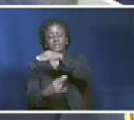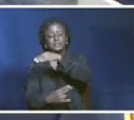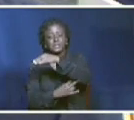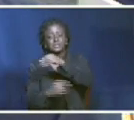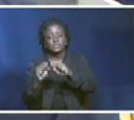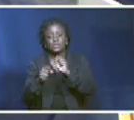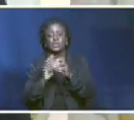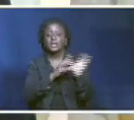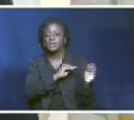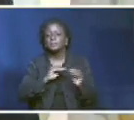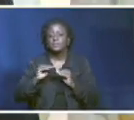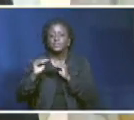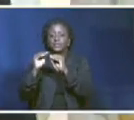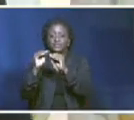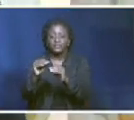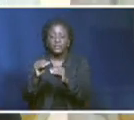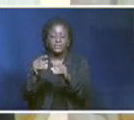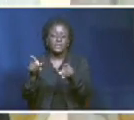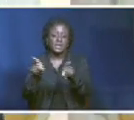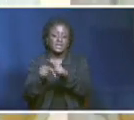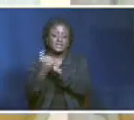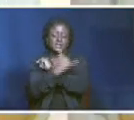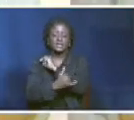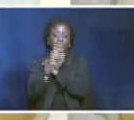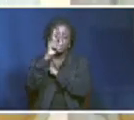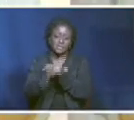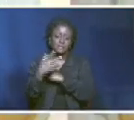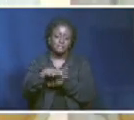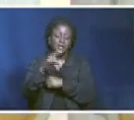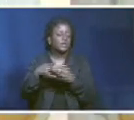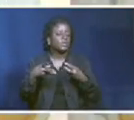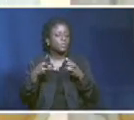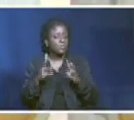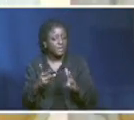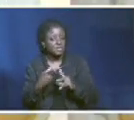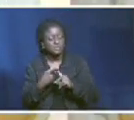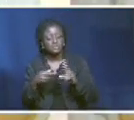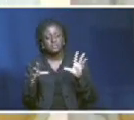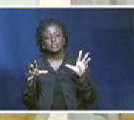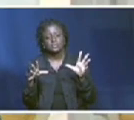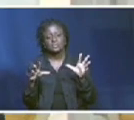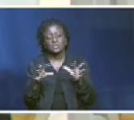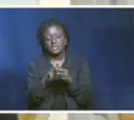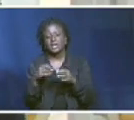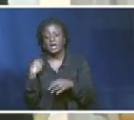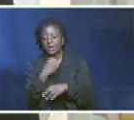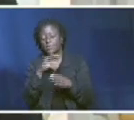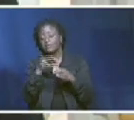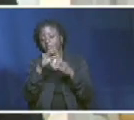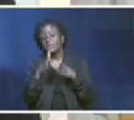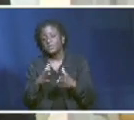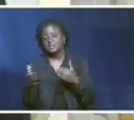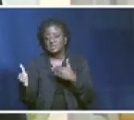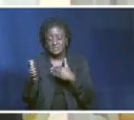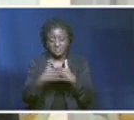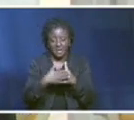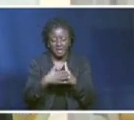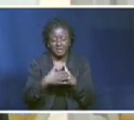move forward as a country. We need to find a way to connect our voters back to